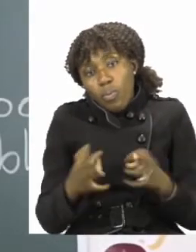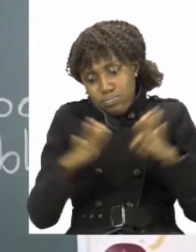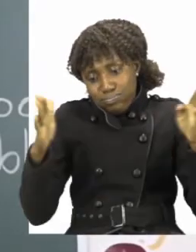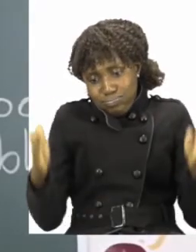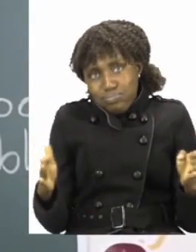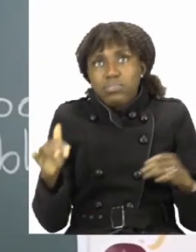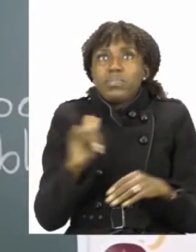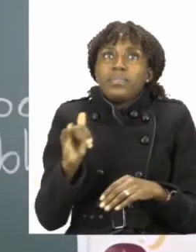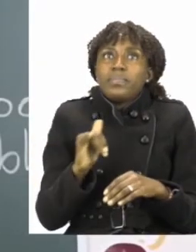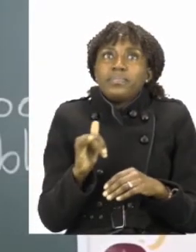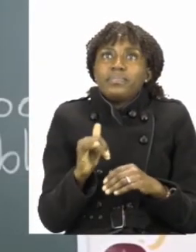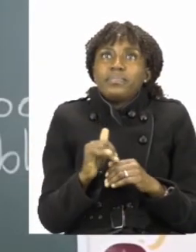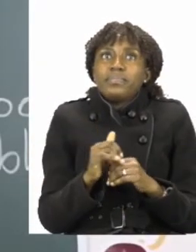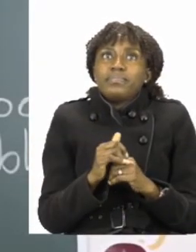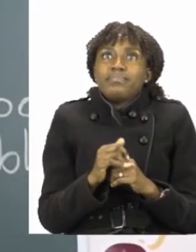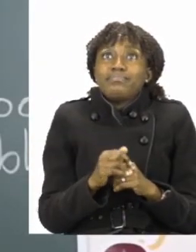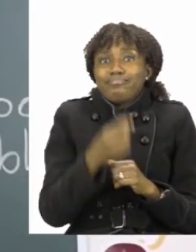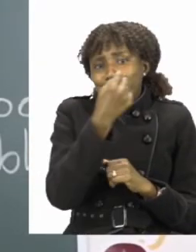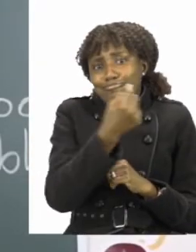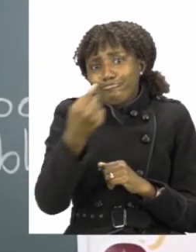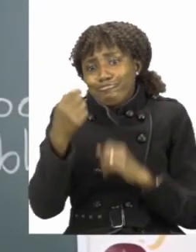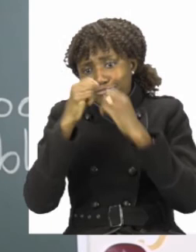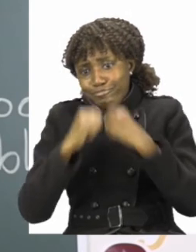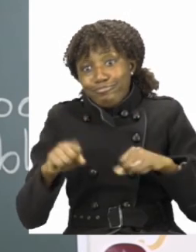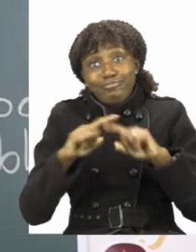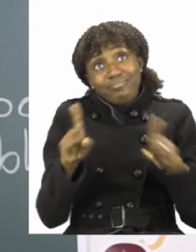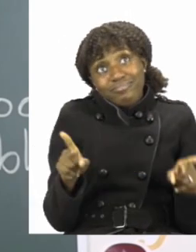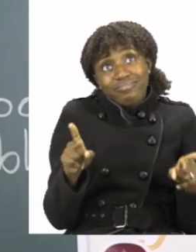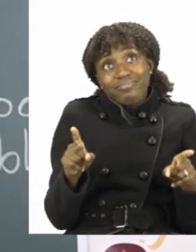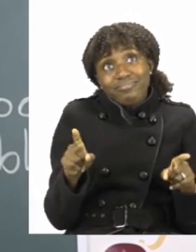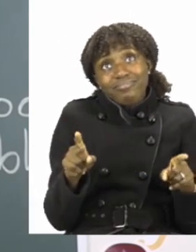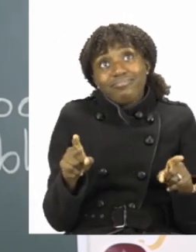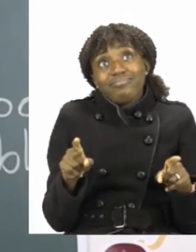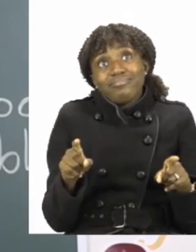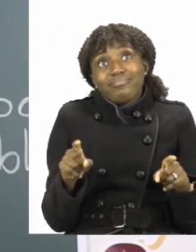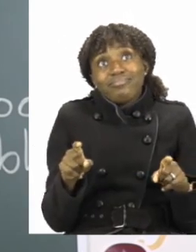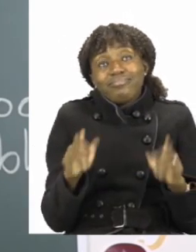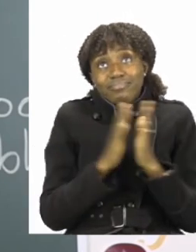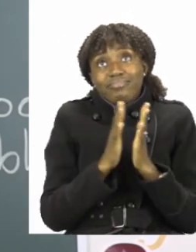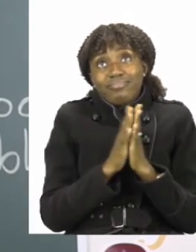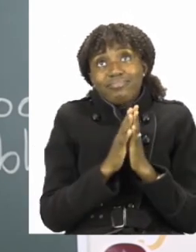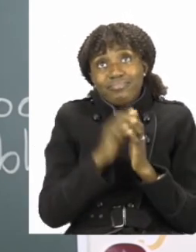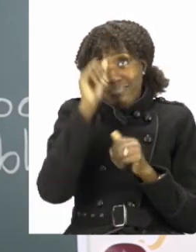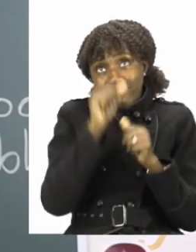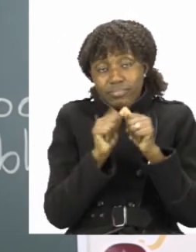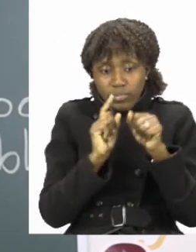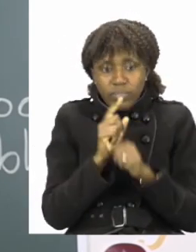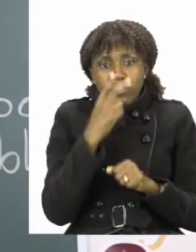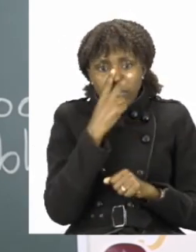table? Now that's up to you. So you have a lot of homework to do. So don't forget to first look